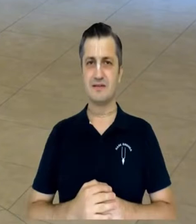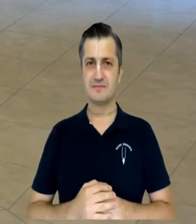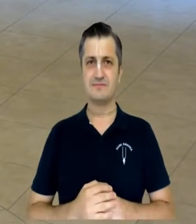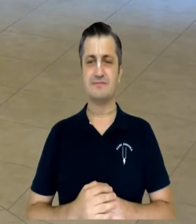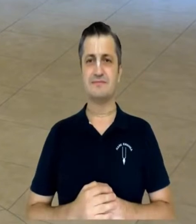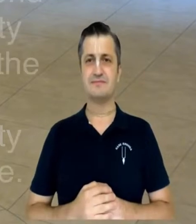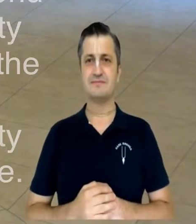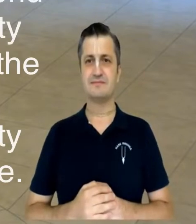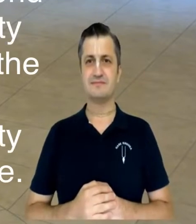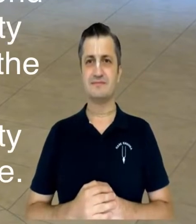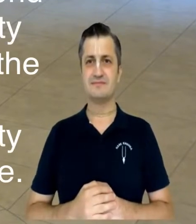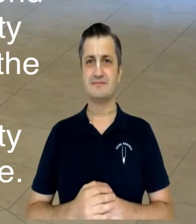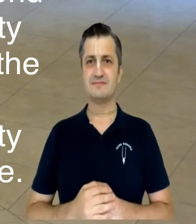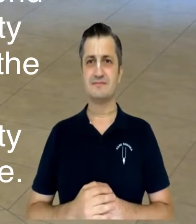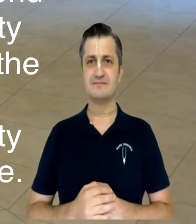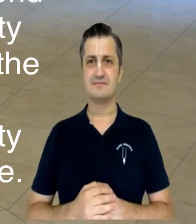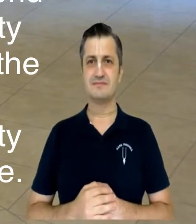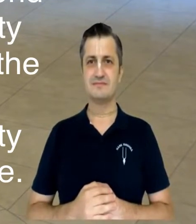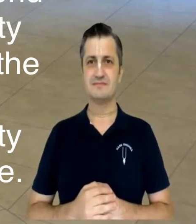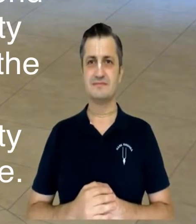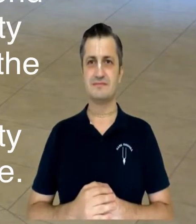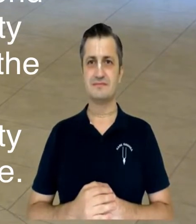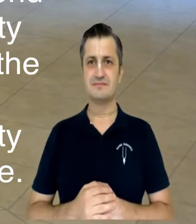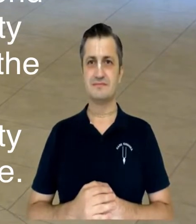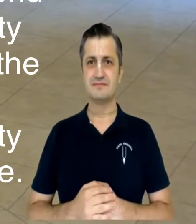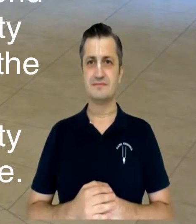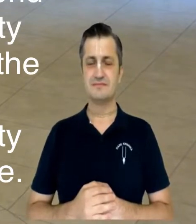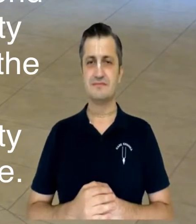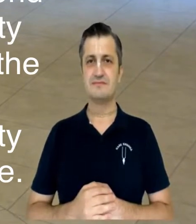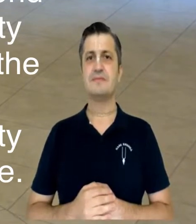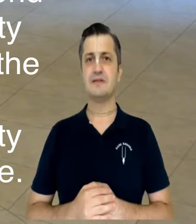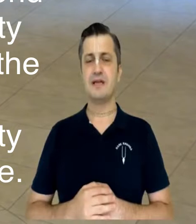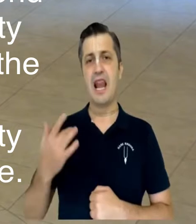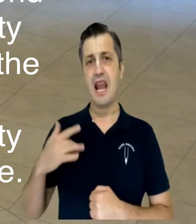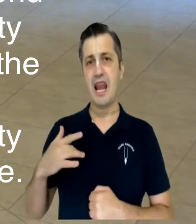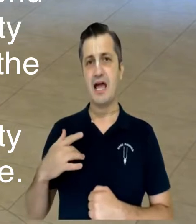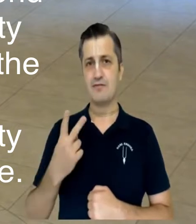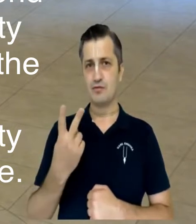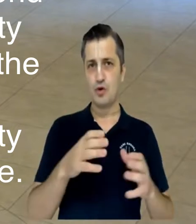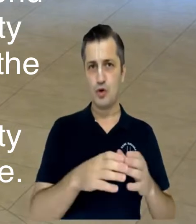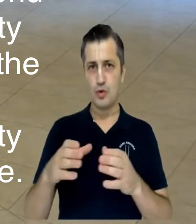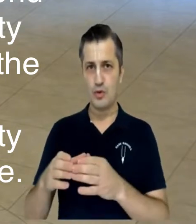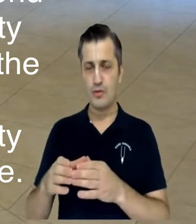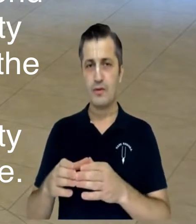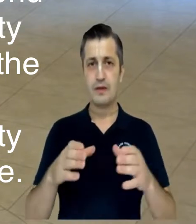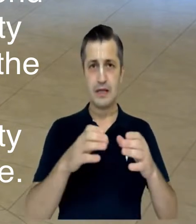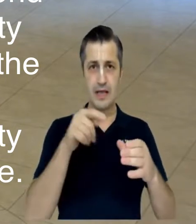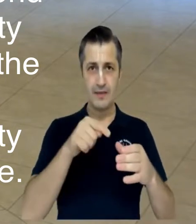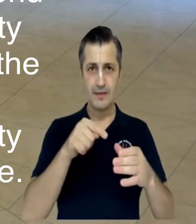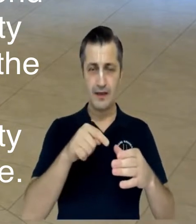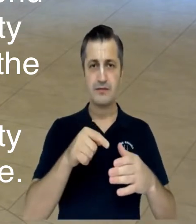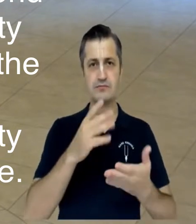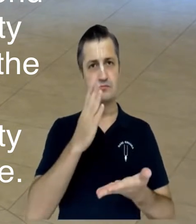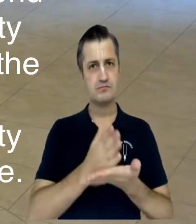Jai. There are two classes of beings, the fallible and the infallible. In the material